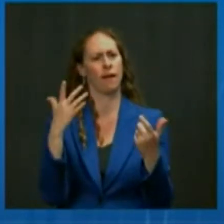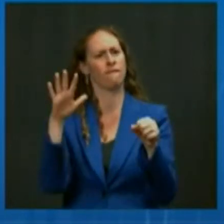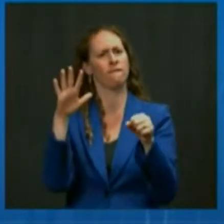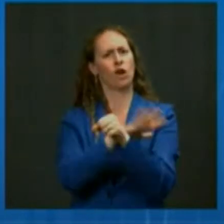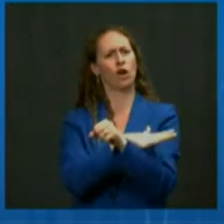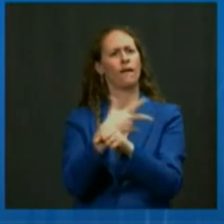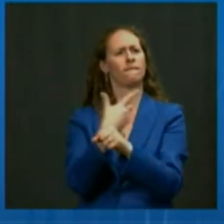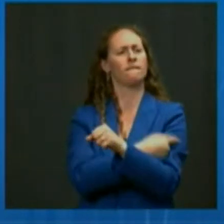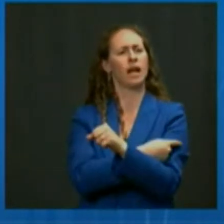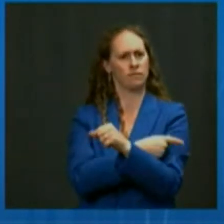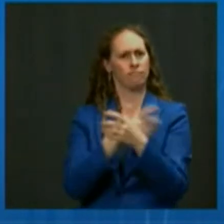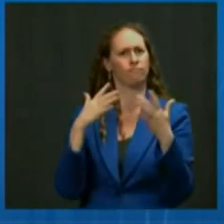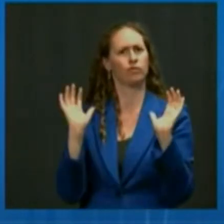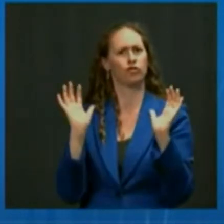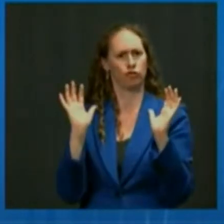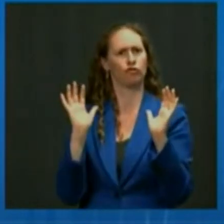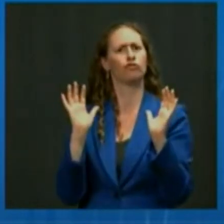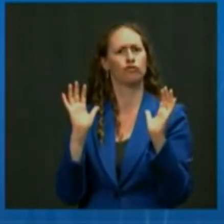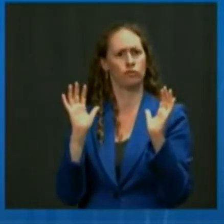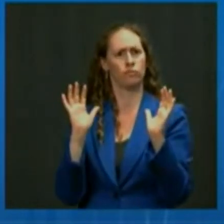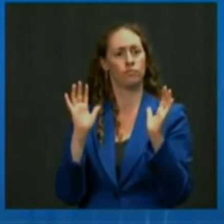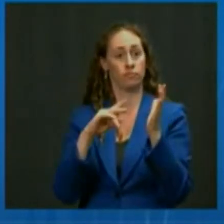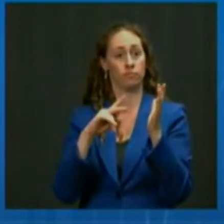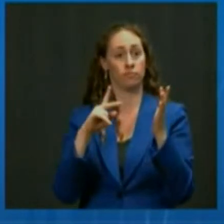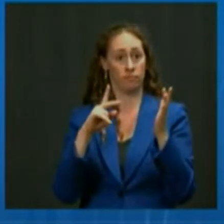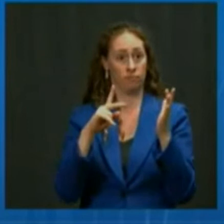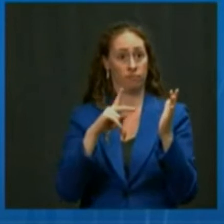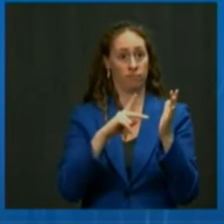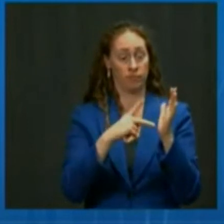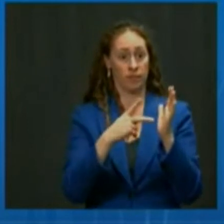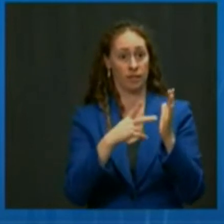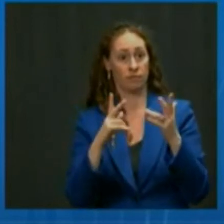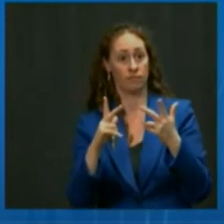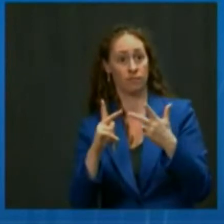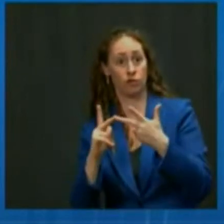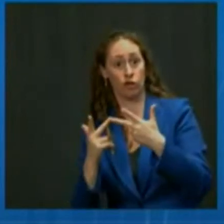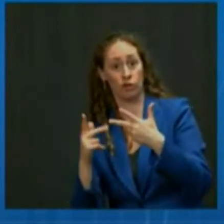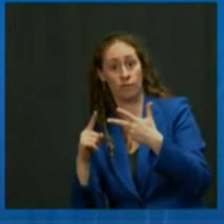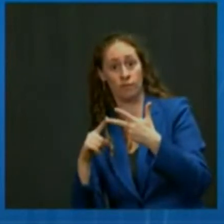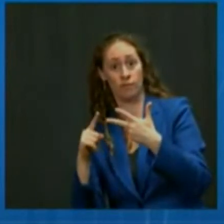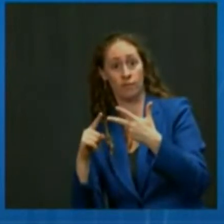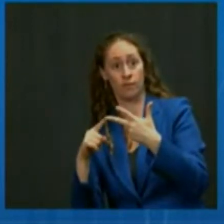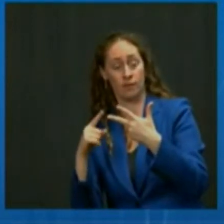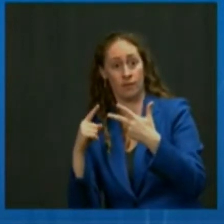3 shots or 2 shots? Dr. Murthy?